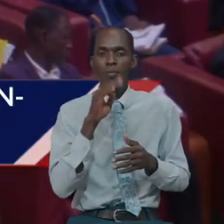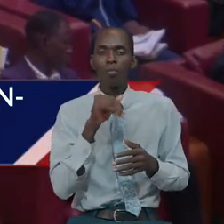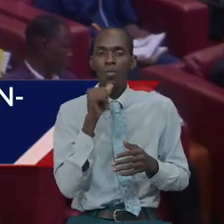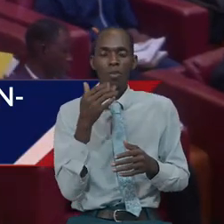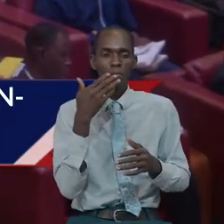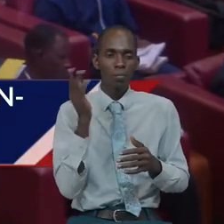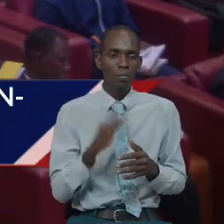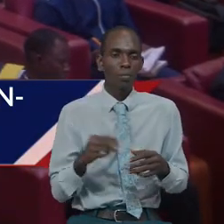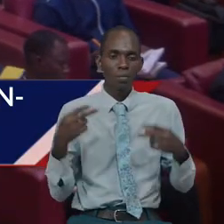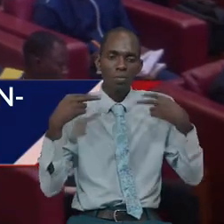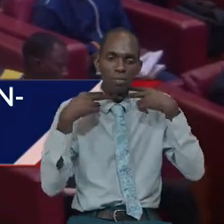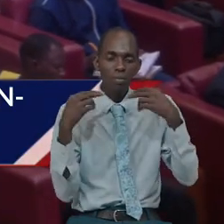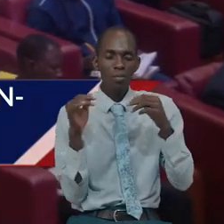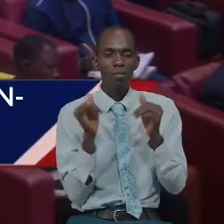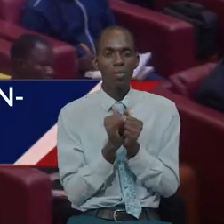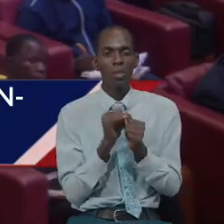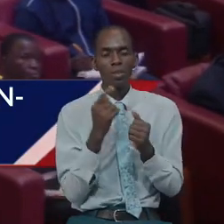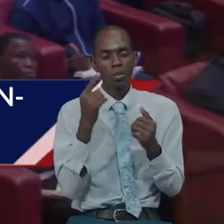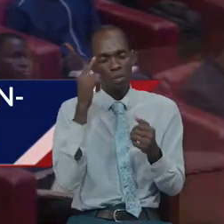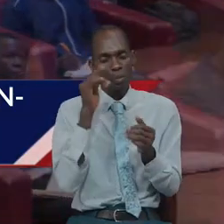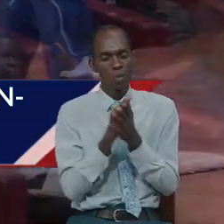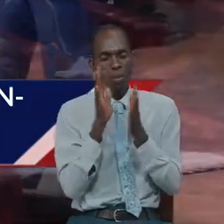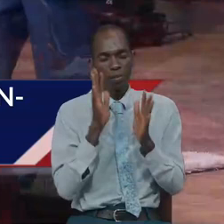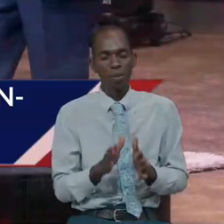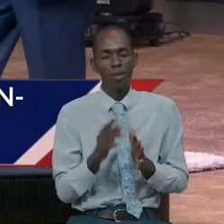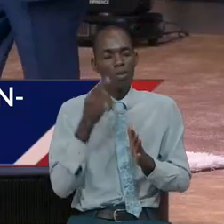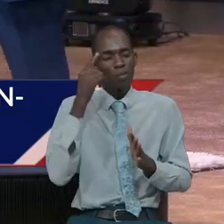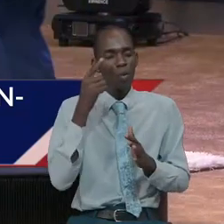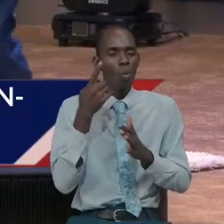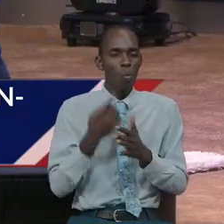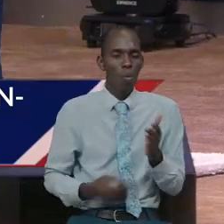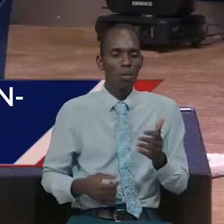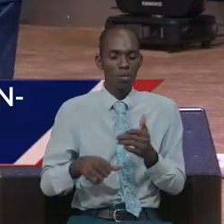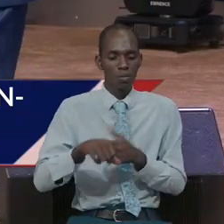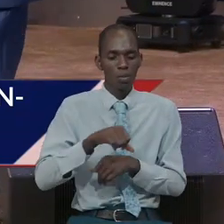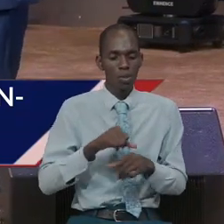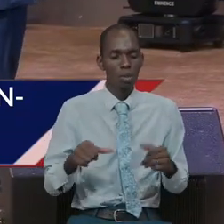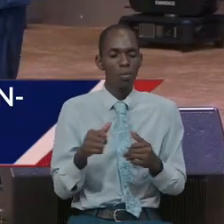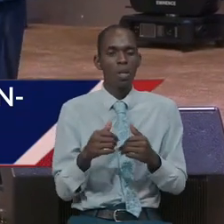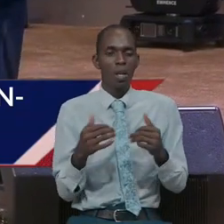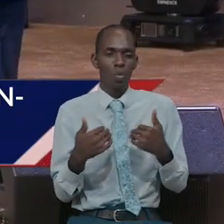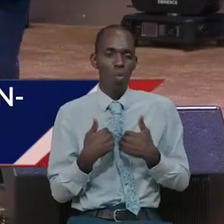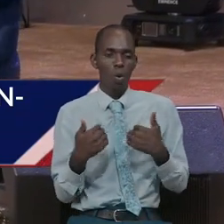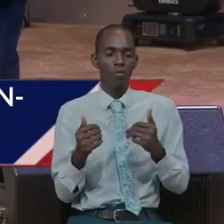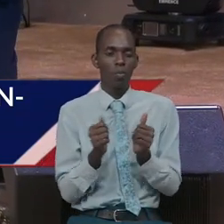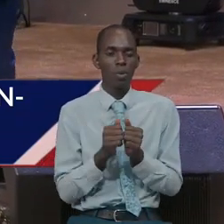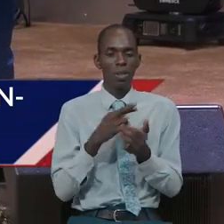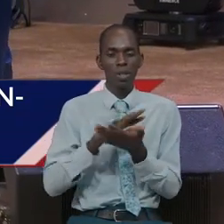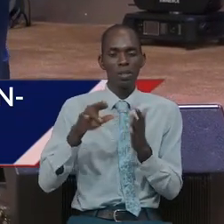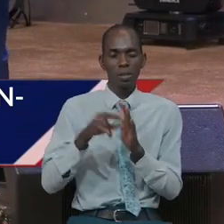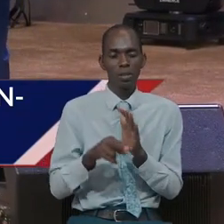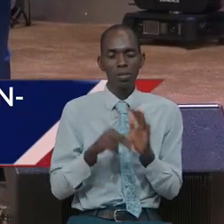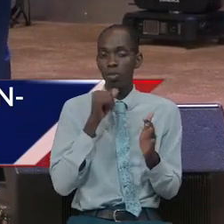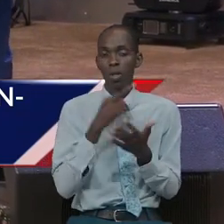the unbelievers, for what fellowship has righteousness with unrighteousness? Or